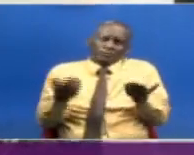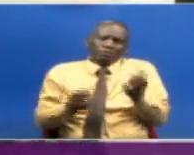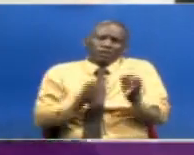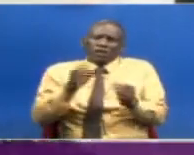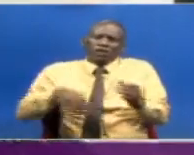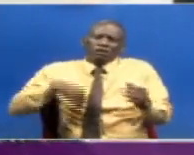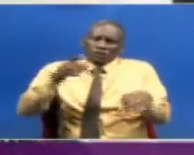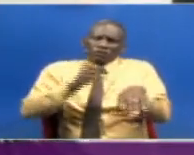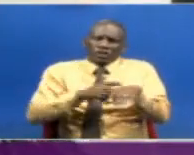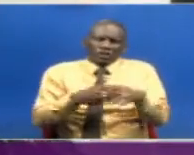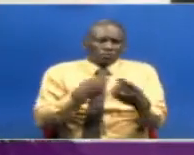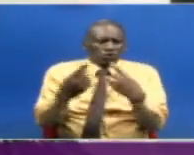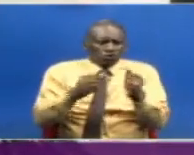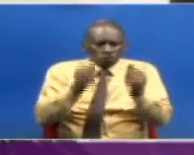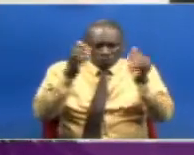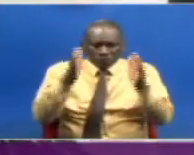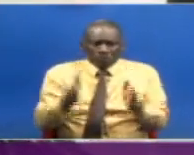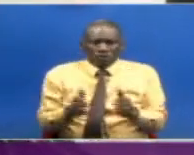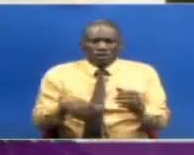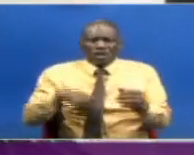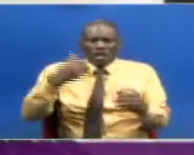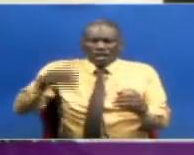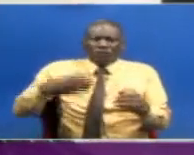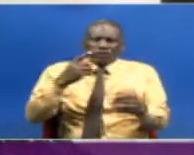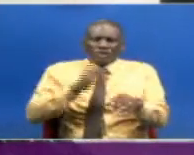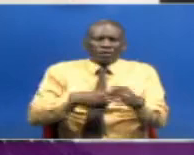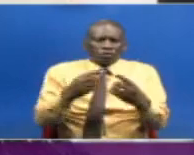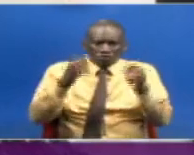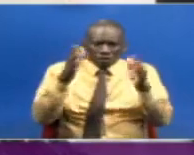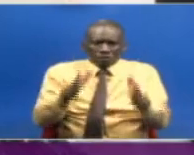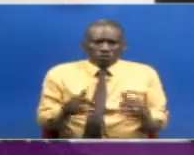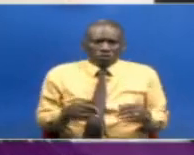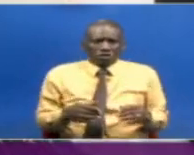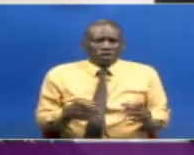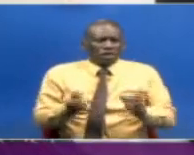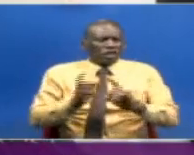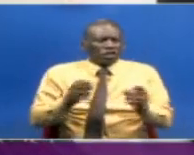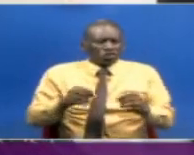you speak to someone, they do not keep their word?